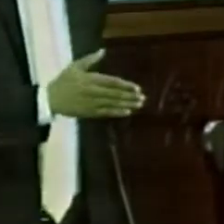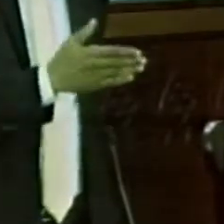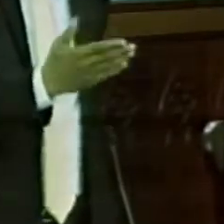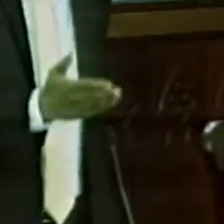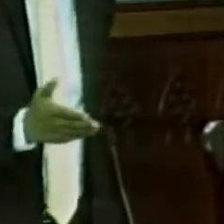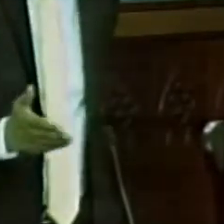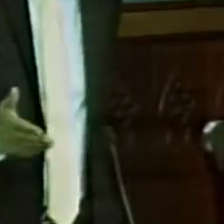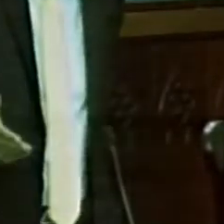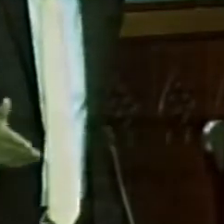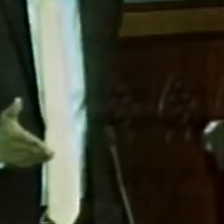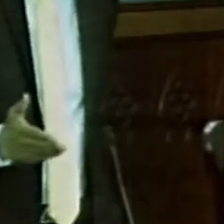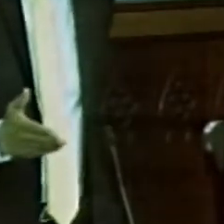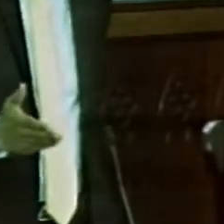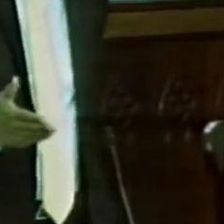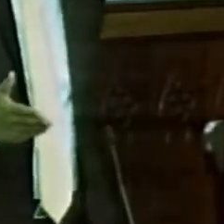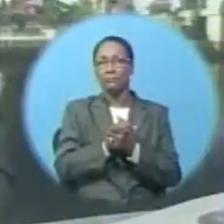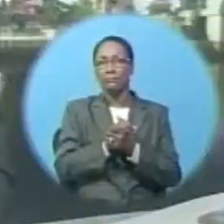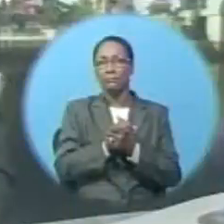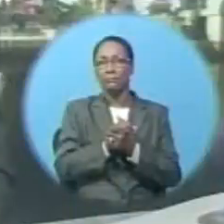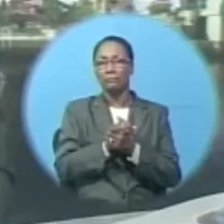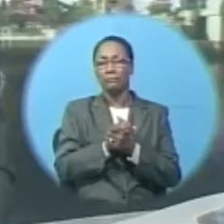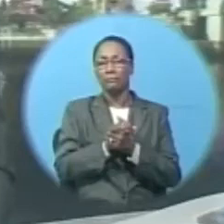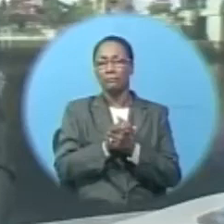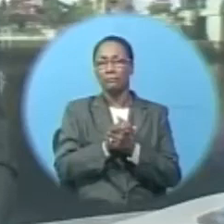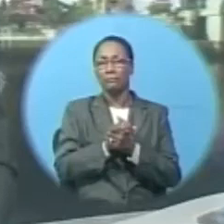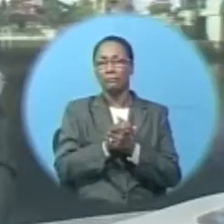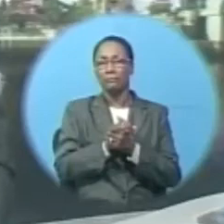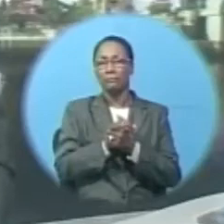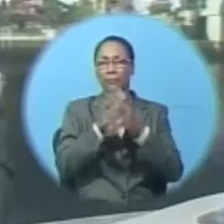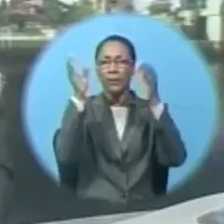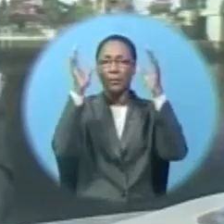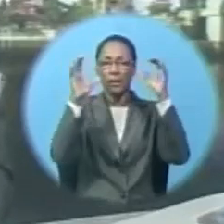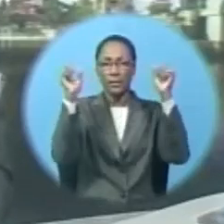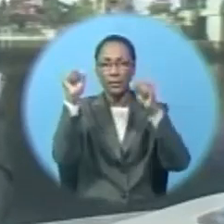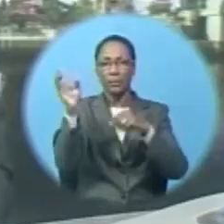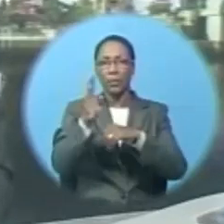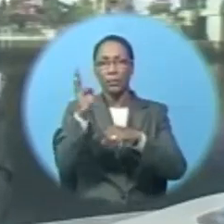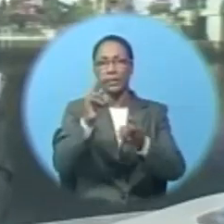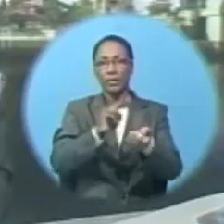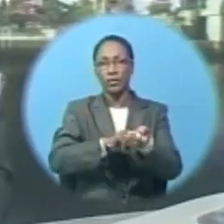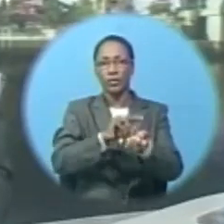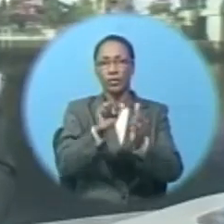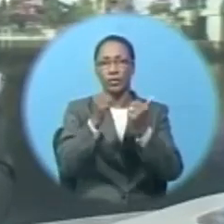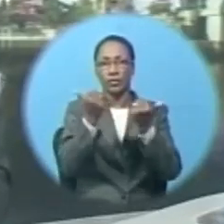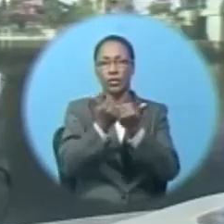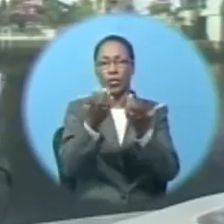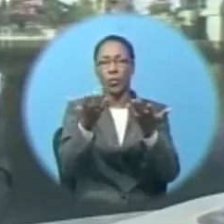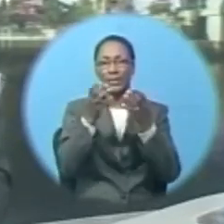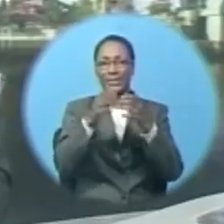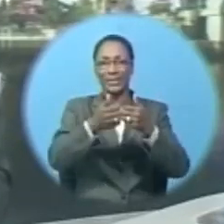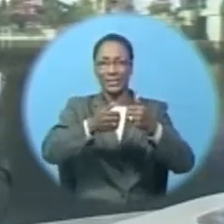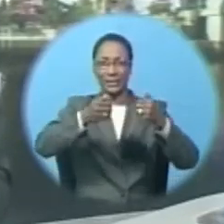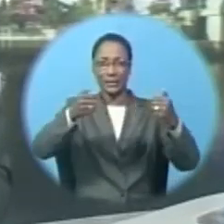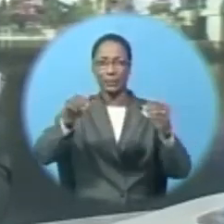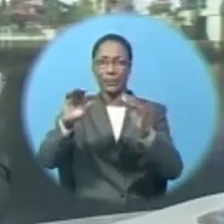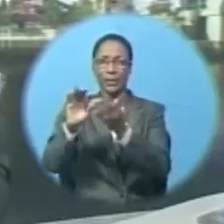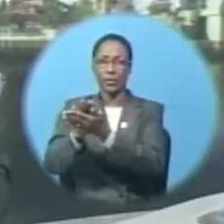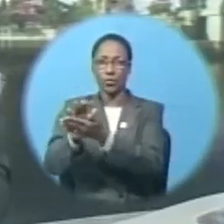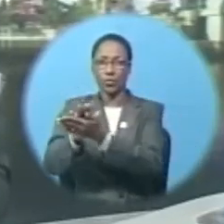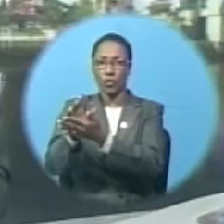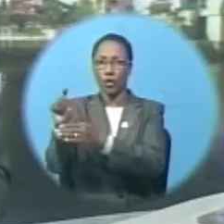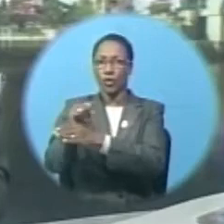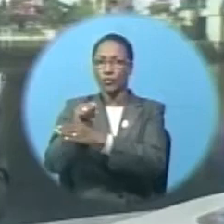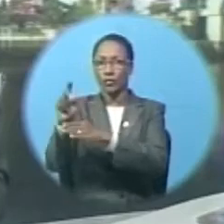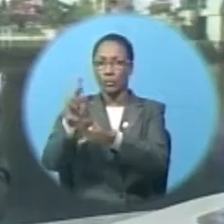to recreate themselves. The president of the Barbados Nurses Association wants a separate school to train people